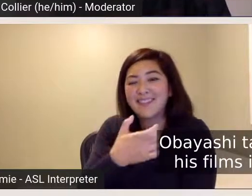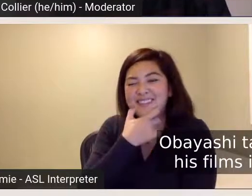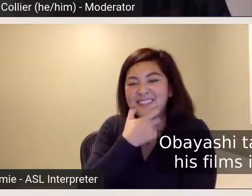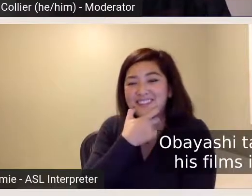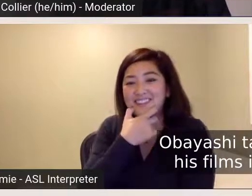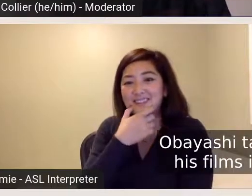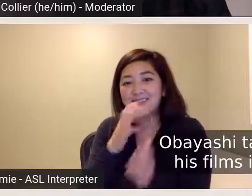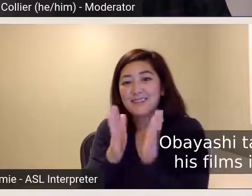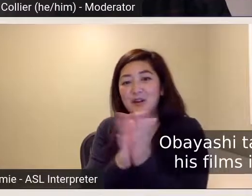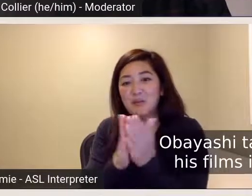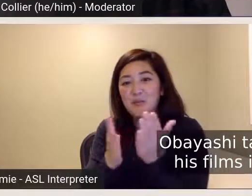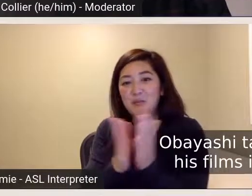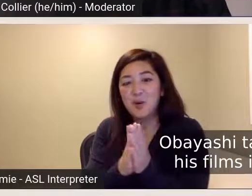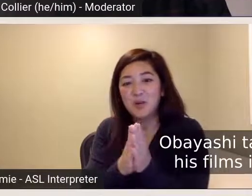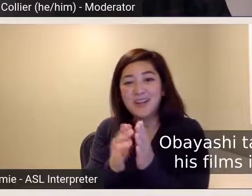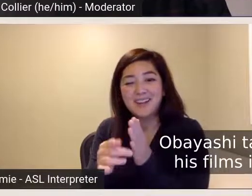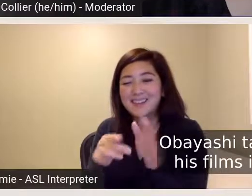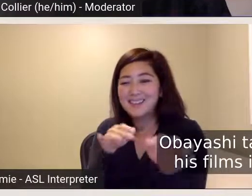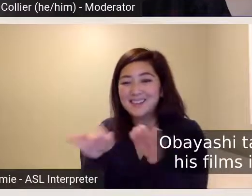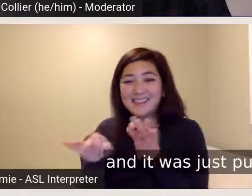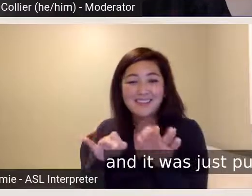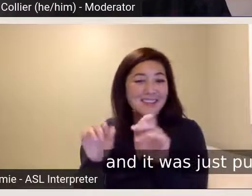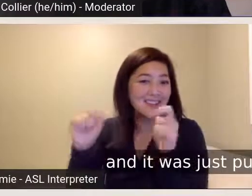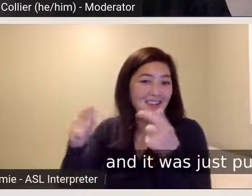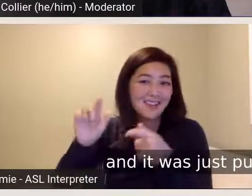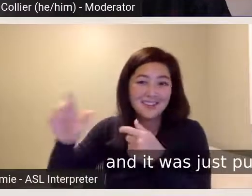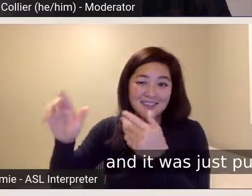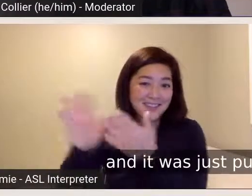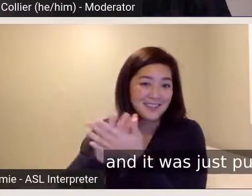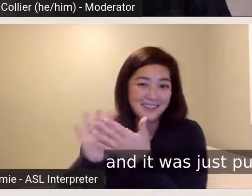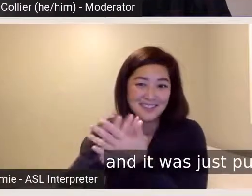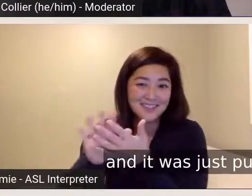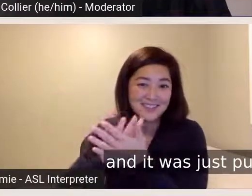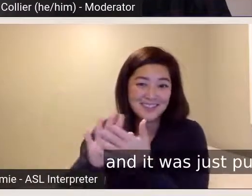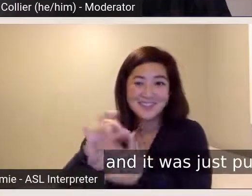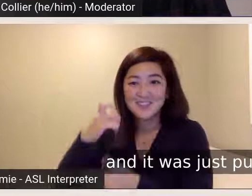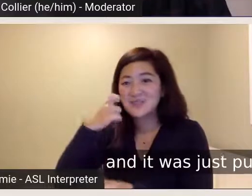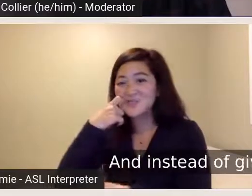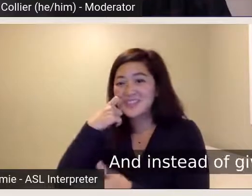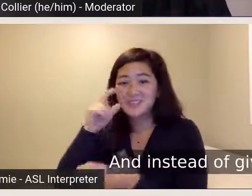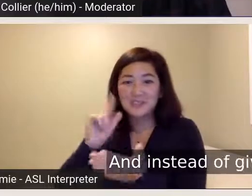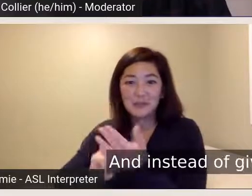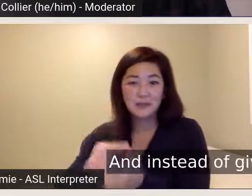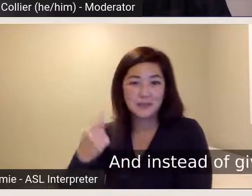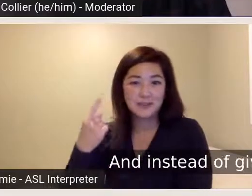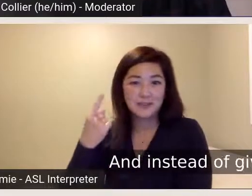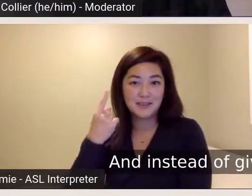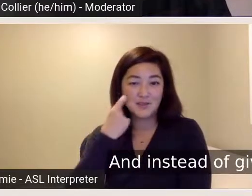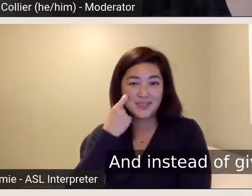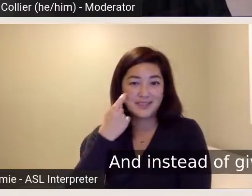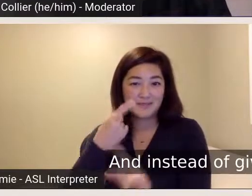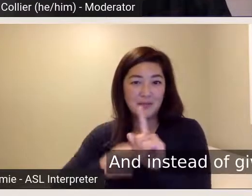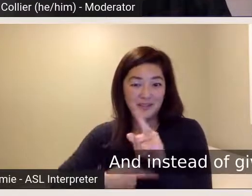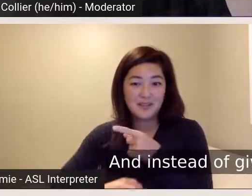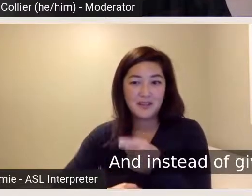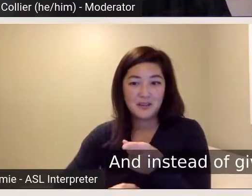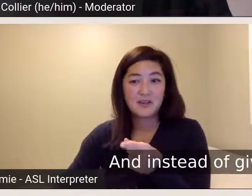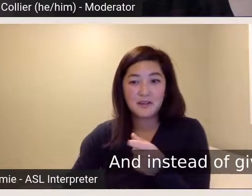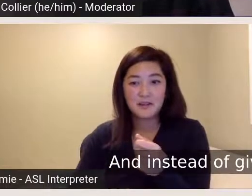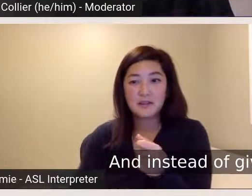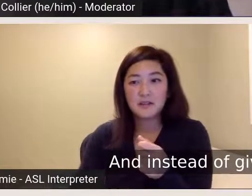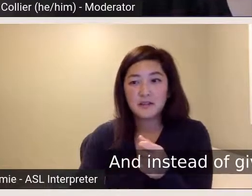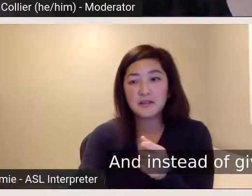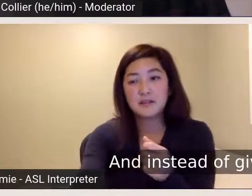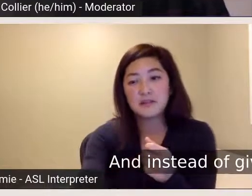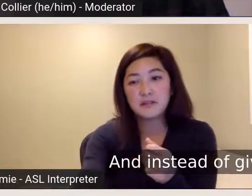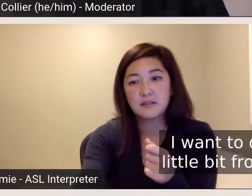Obayashi, talks about all of his films in this book. It was just published last month. And instead of,